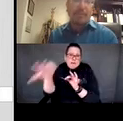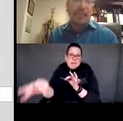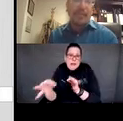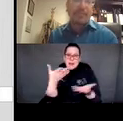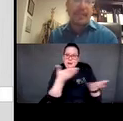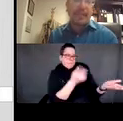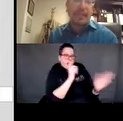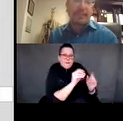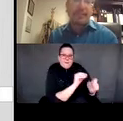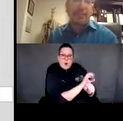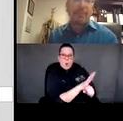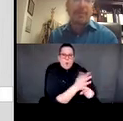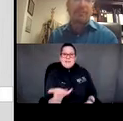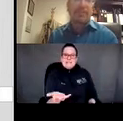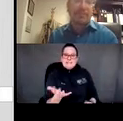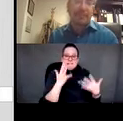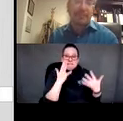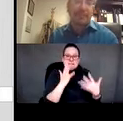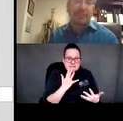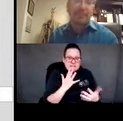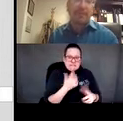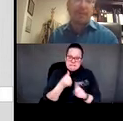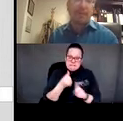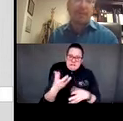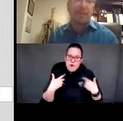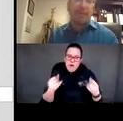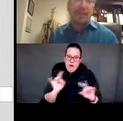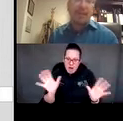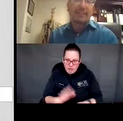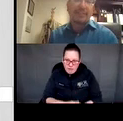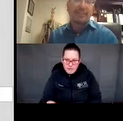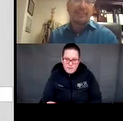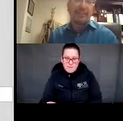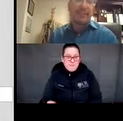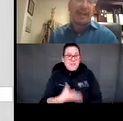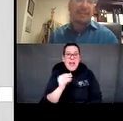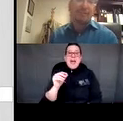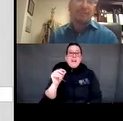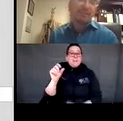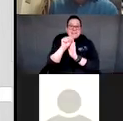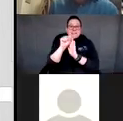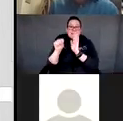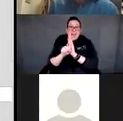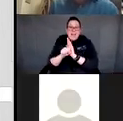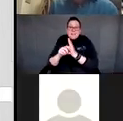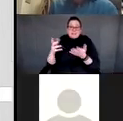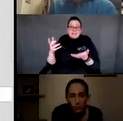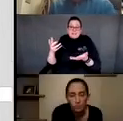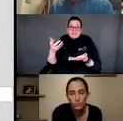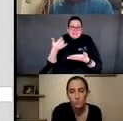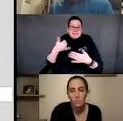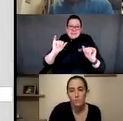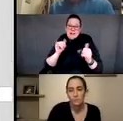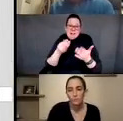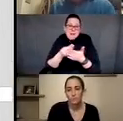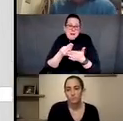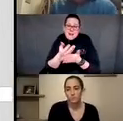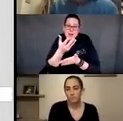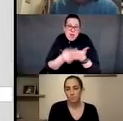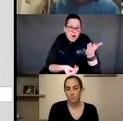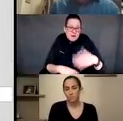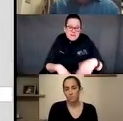We still have a state that has a huge budget deficit. Governor Cuomo has continued to not address it. You know, he's hoping for more support